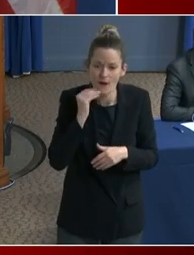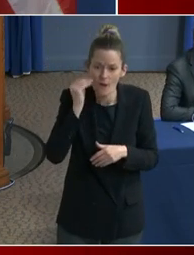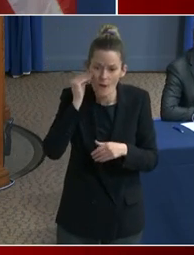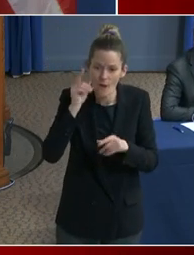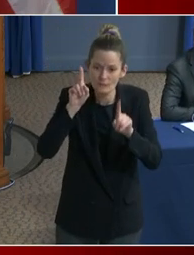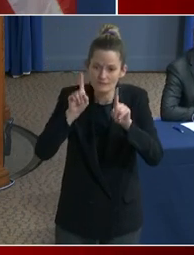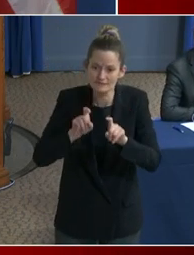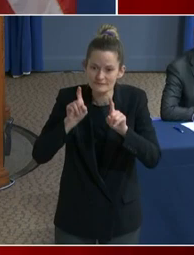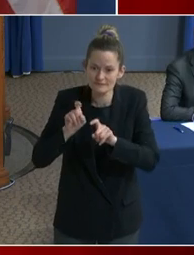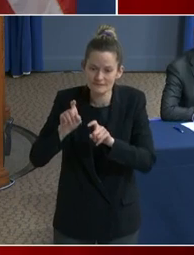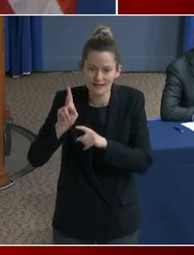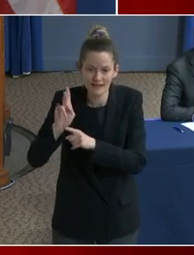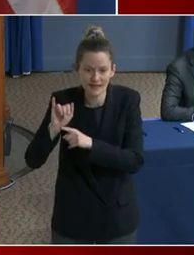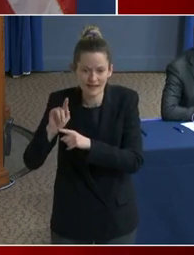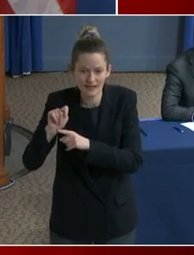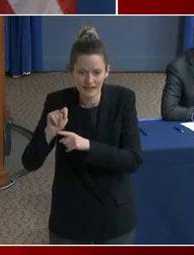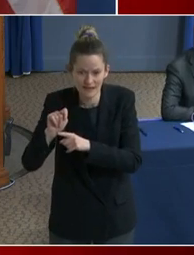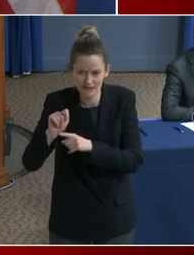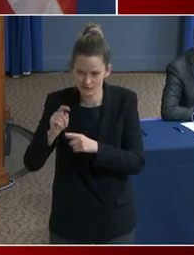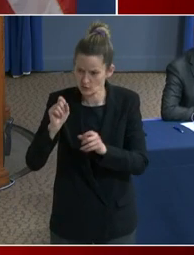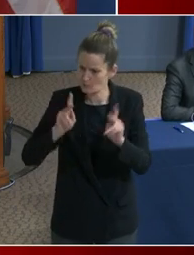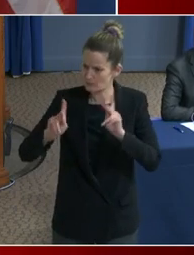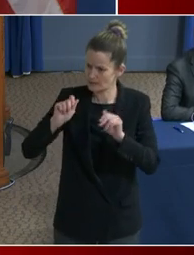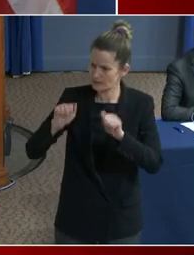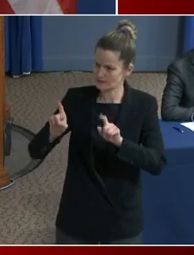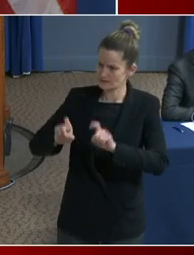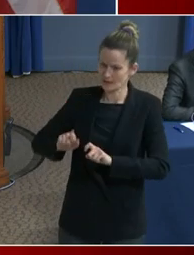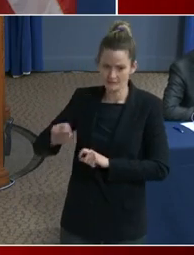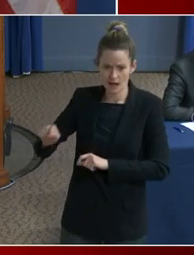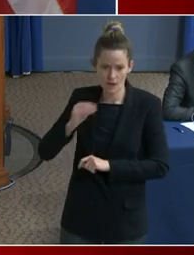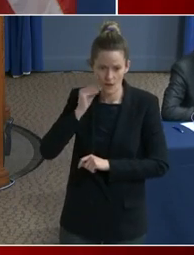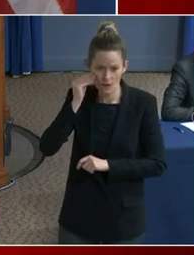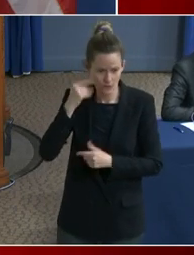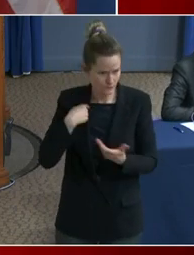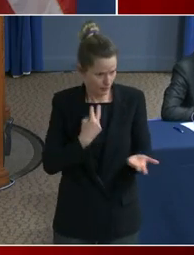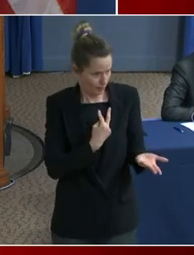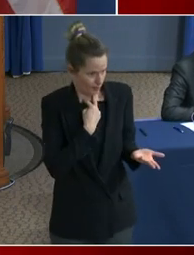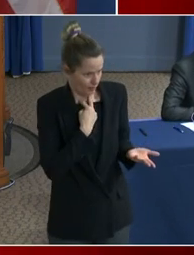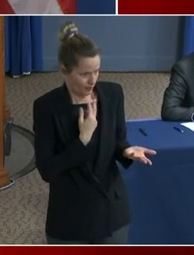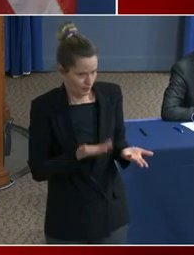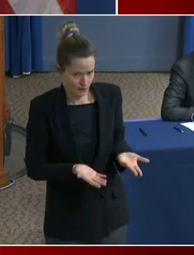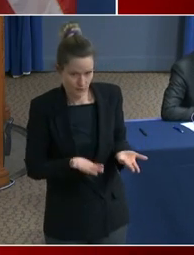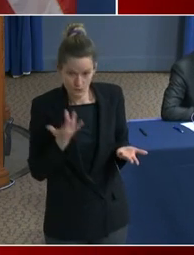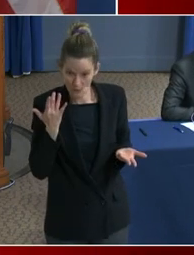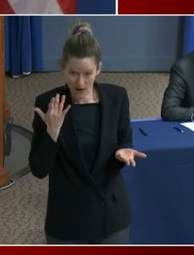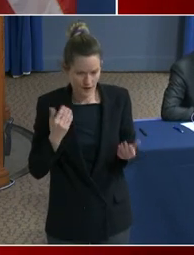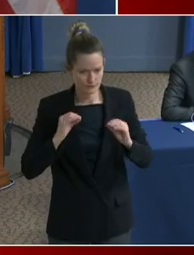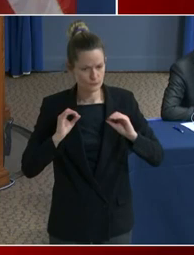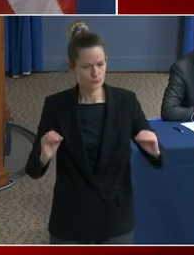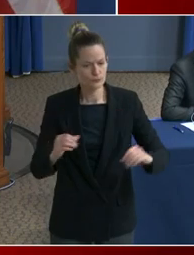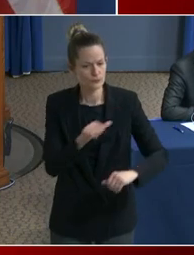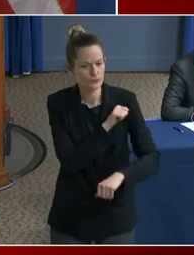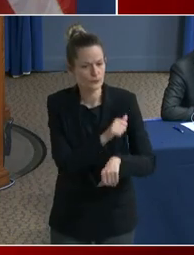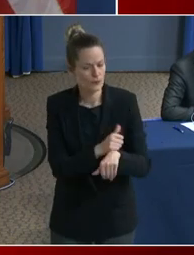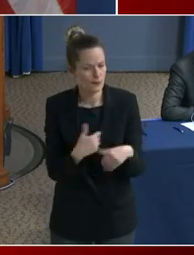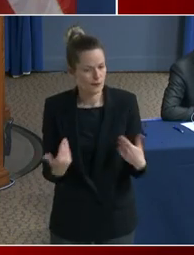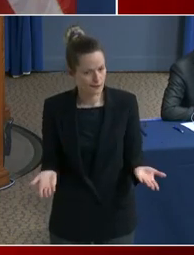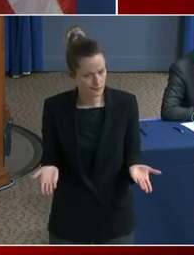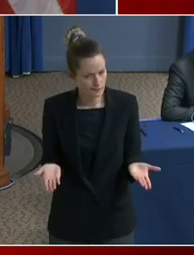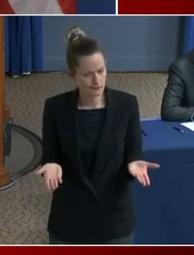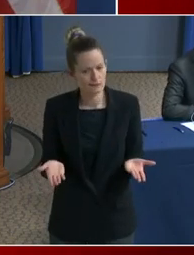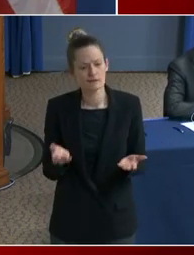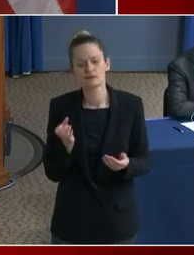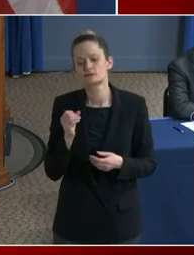about the rapid test. And as you know, supply chains the way they are, we need to be in the market and we don't need